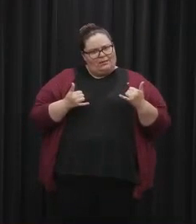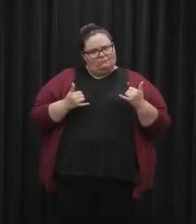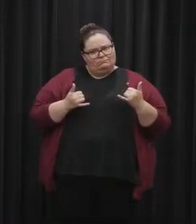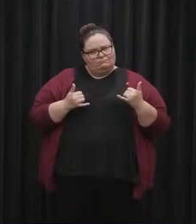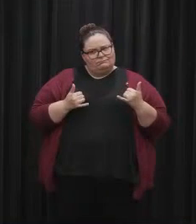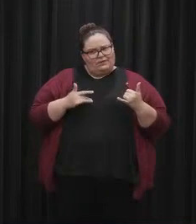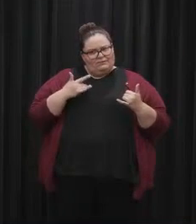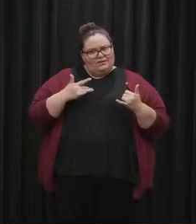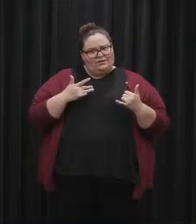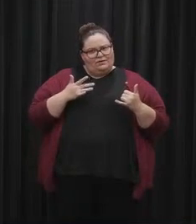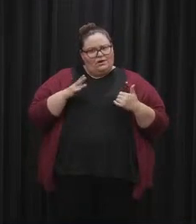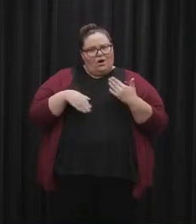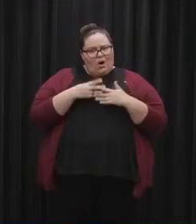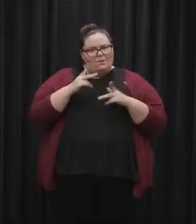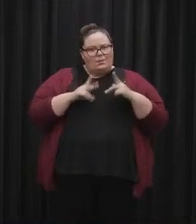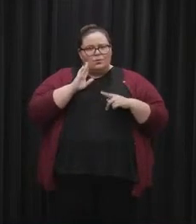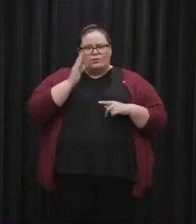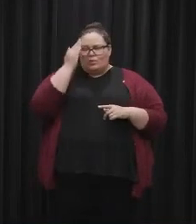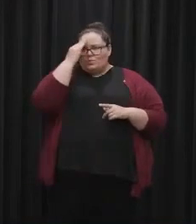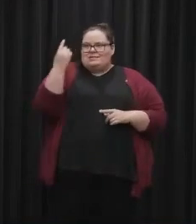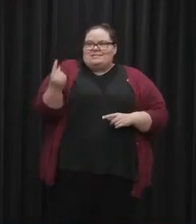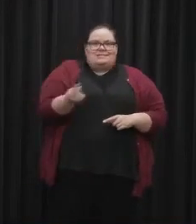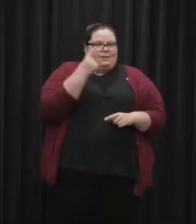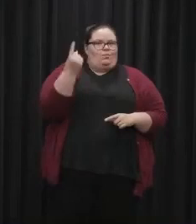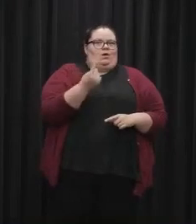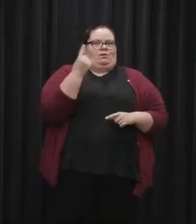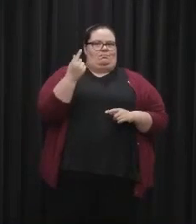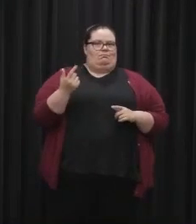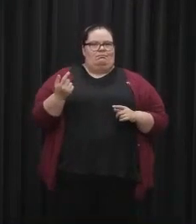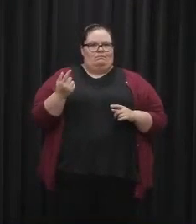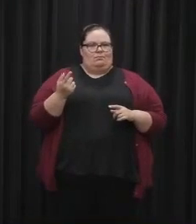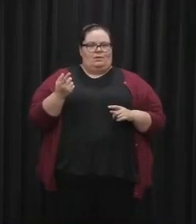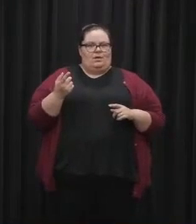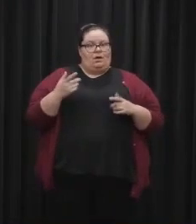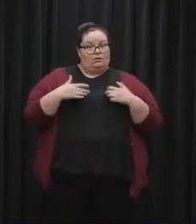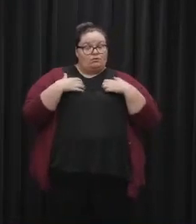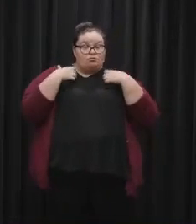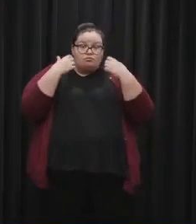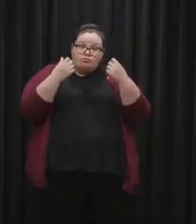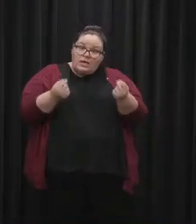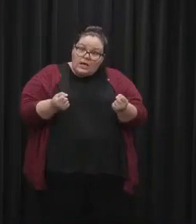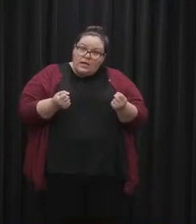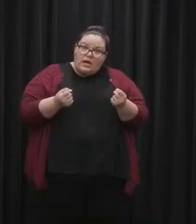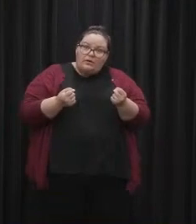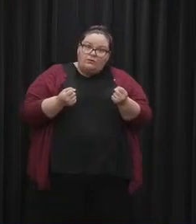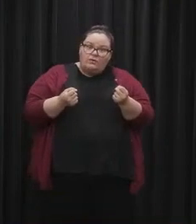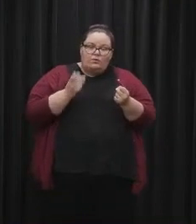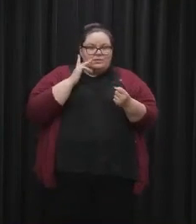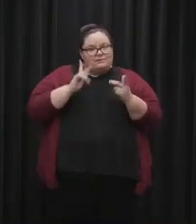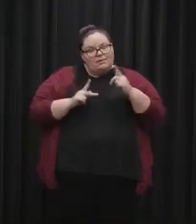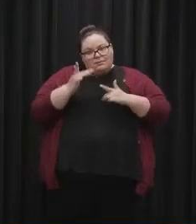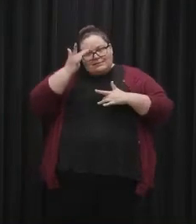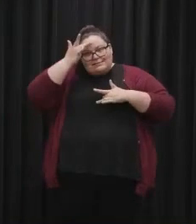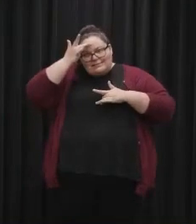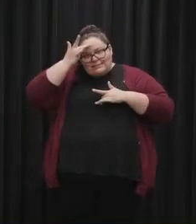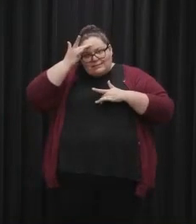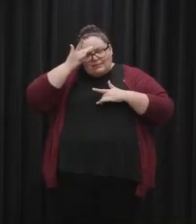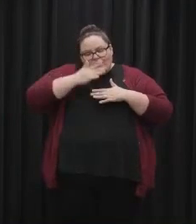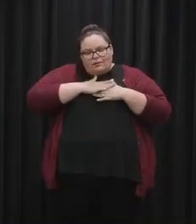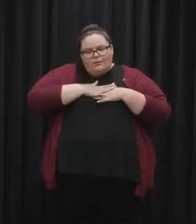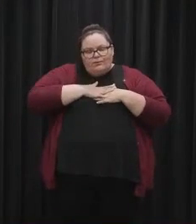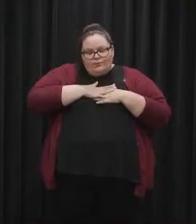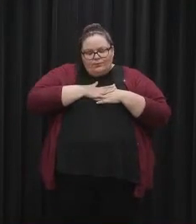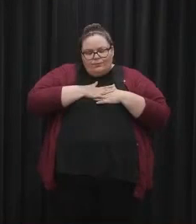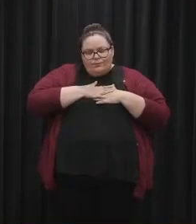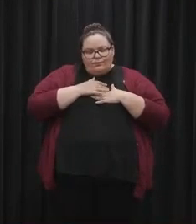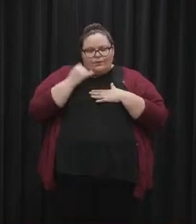get COVID-19. And they're likely to recover the same rates they do elsewhere in the world. But we're likely to see cases of illness. And of course, all of our hearts go